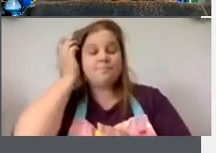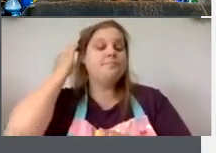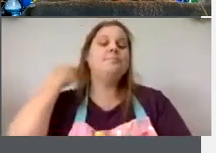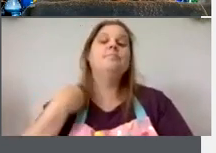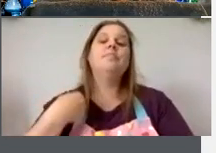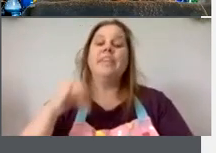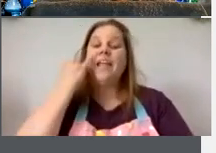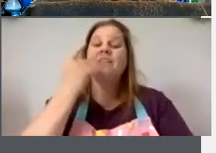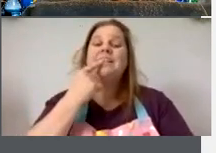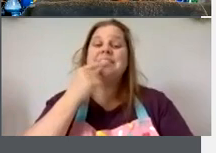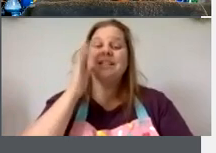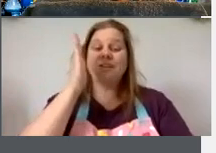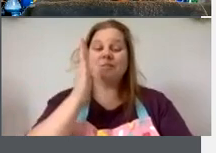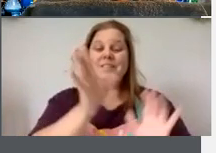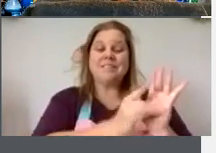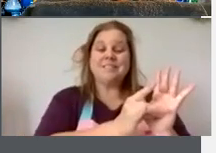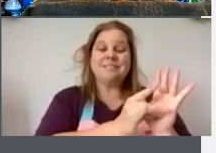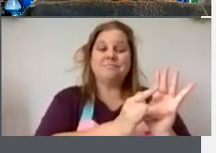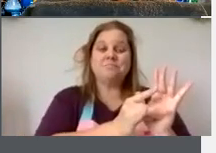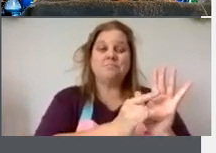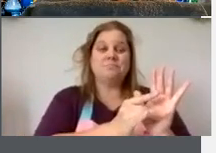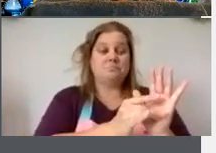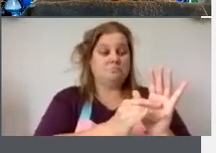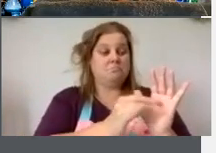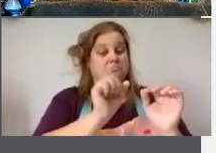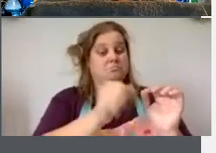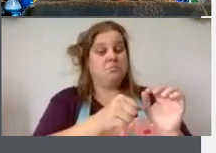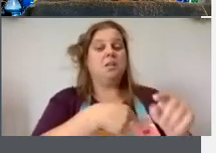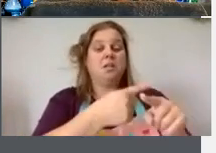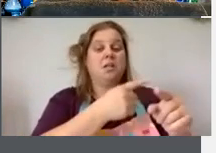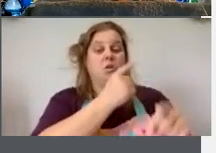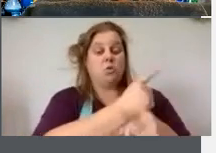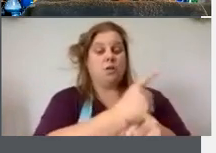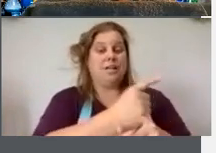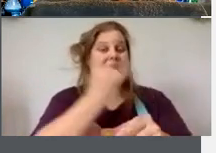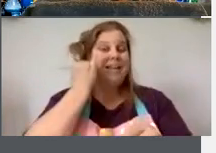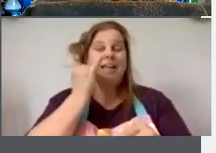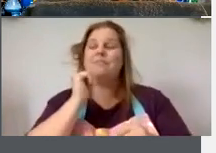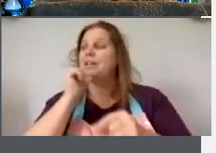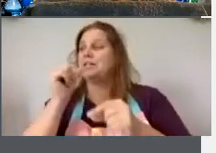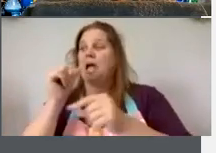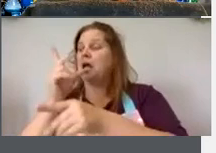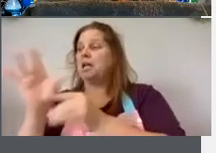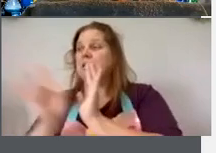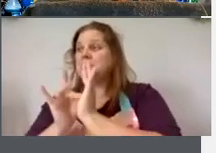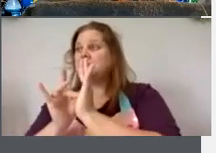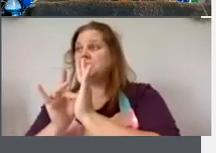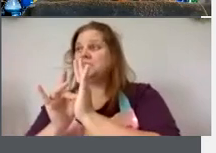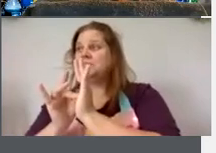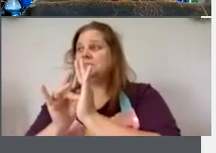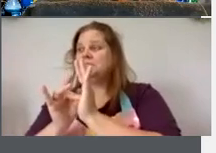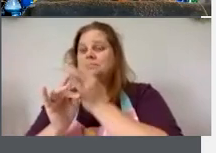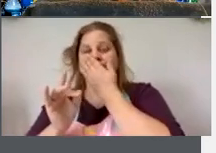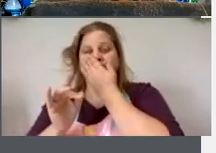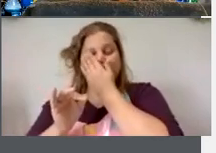to stick and it stuck, then you're correct. If you said it wasn't going to stick, it has to match. If the two